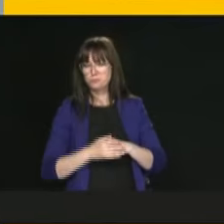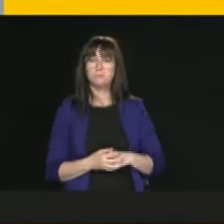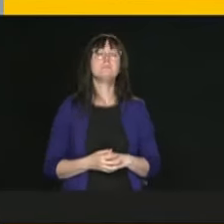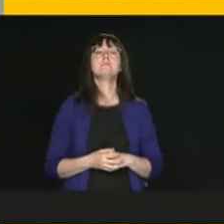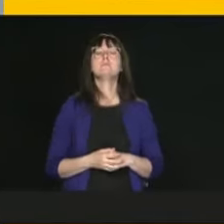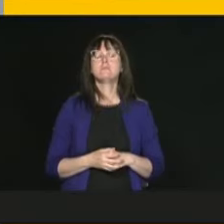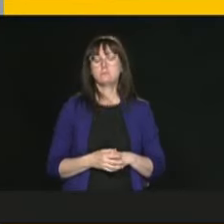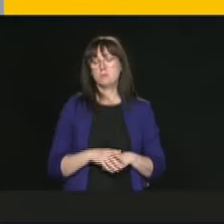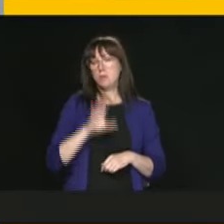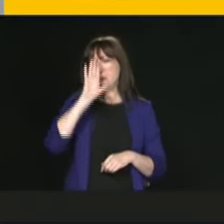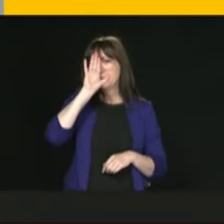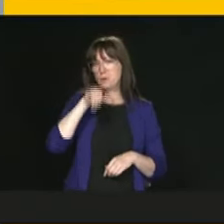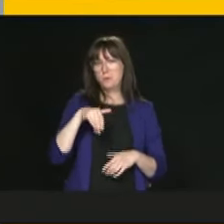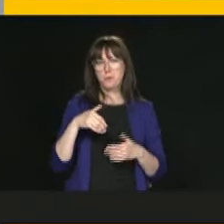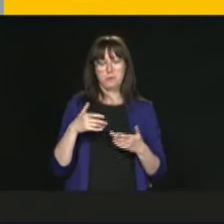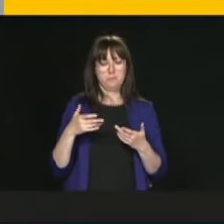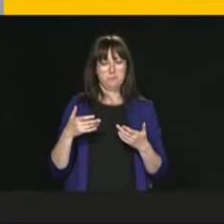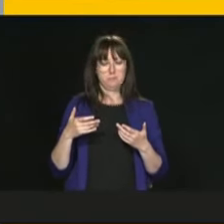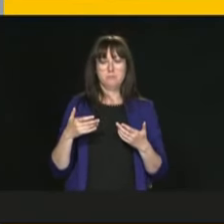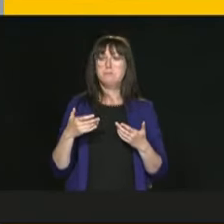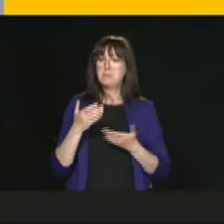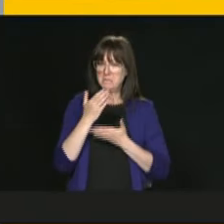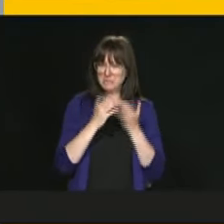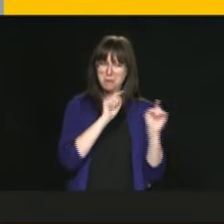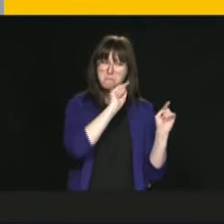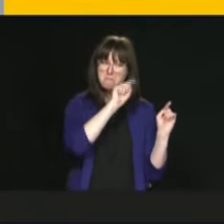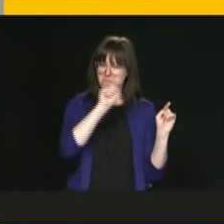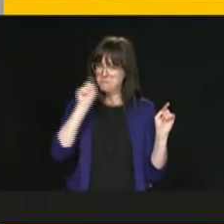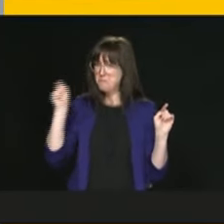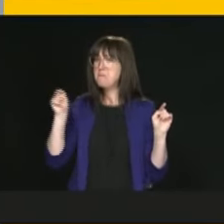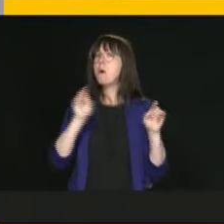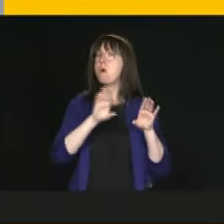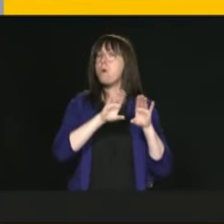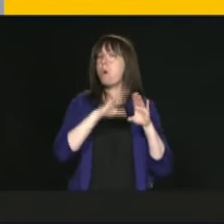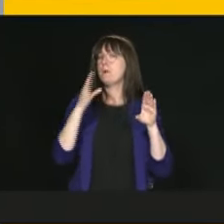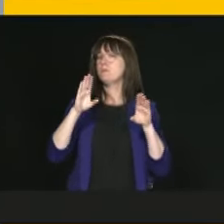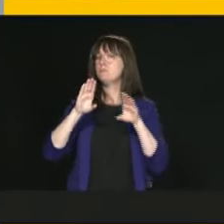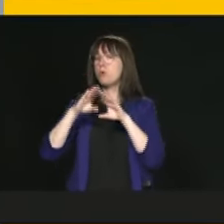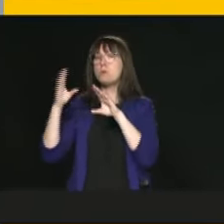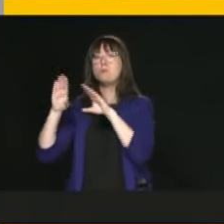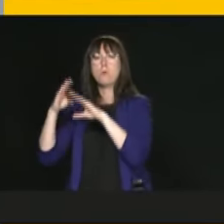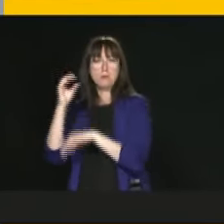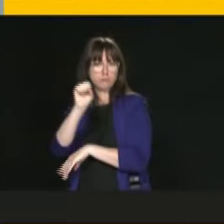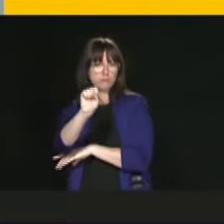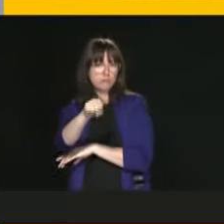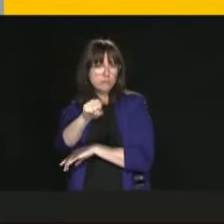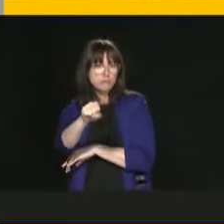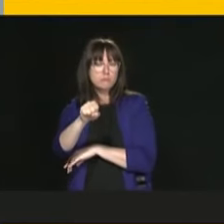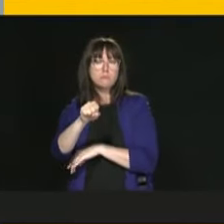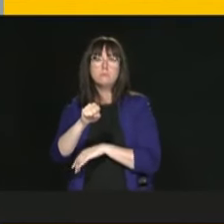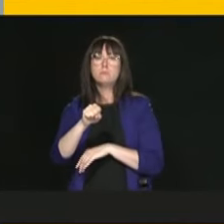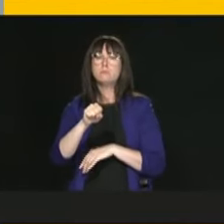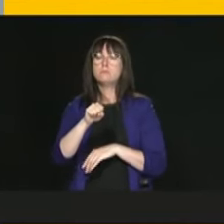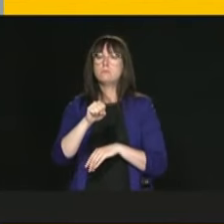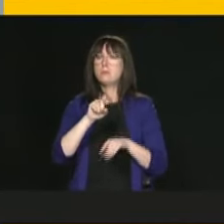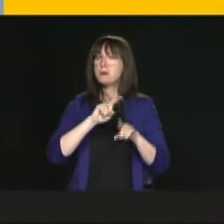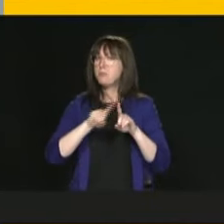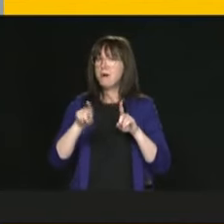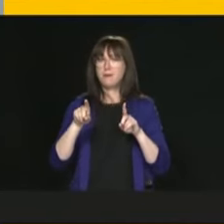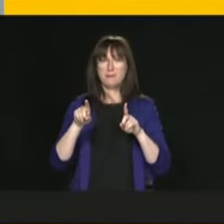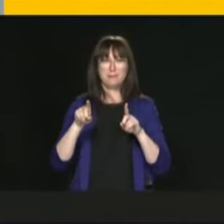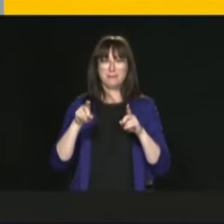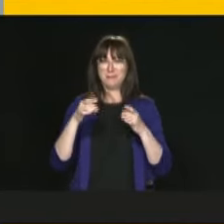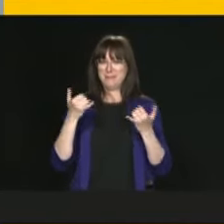know that in some places they are starting to restart their society and economy, but we